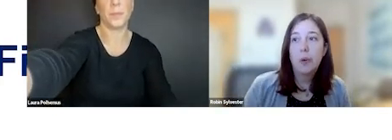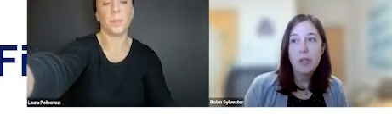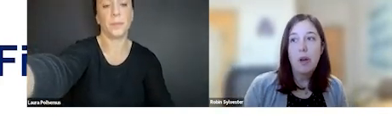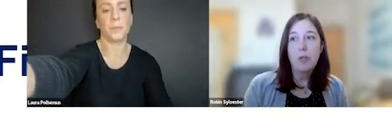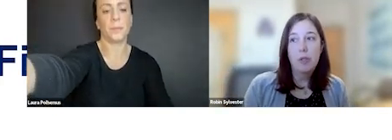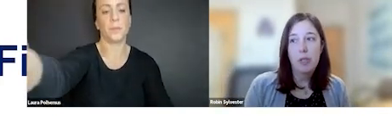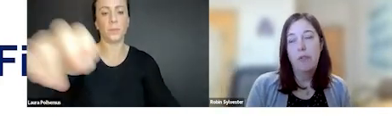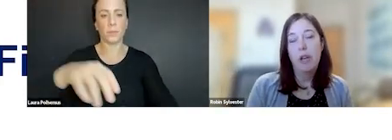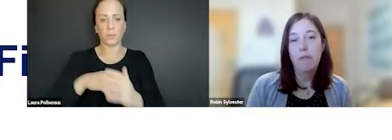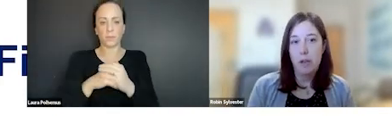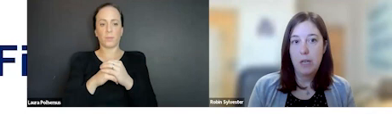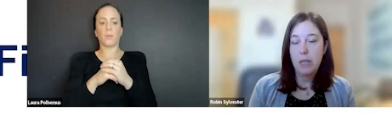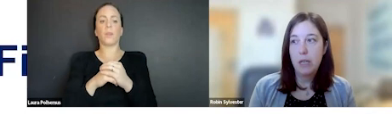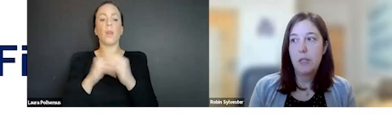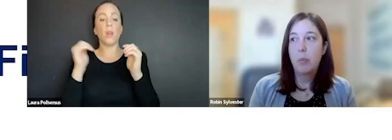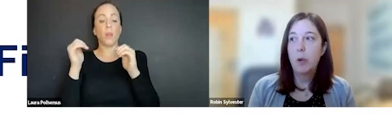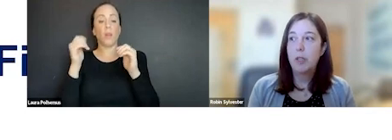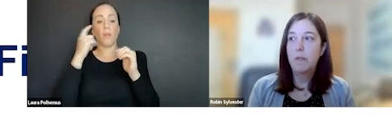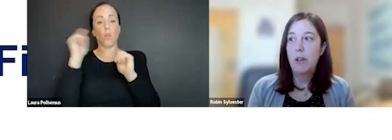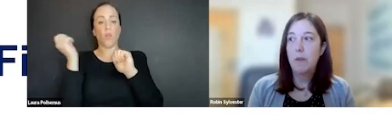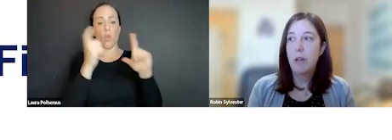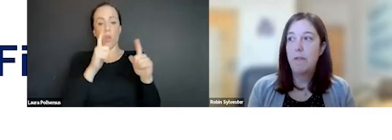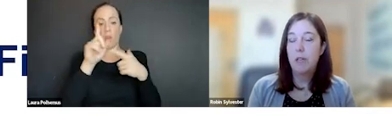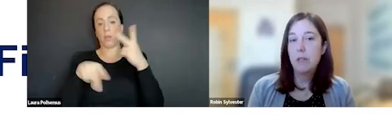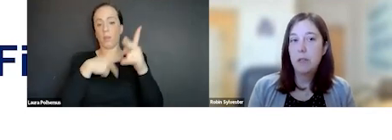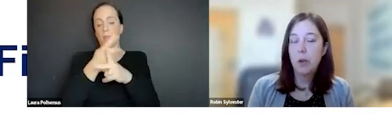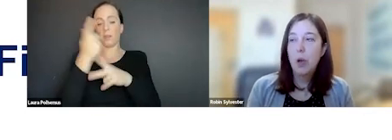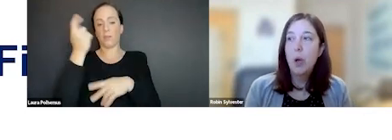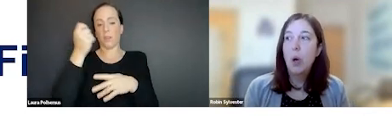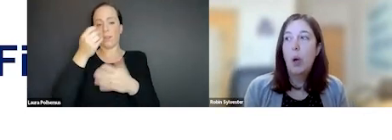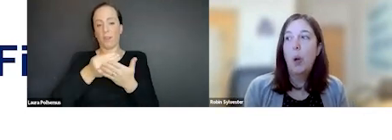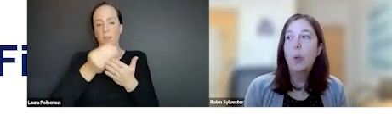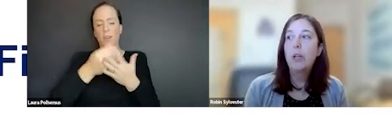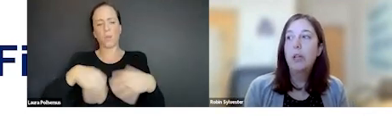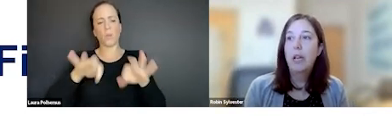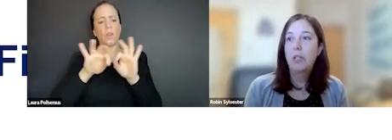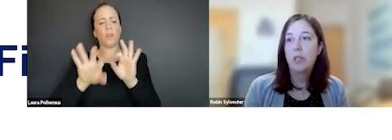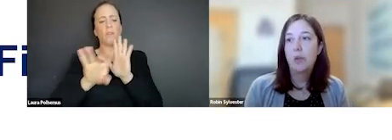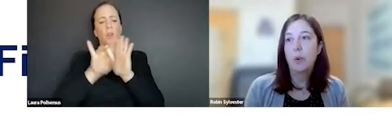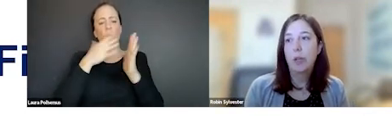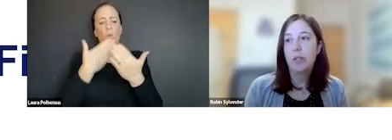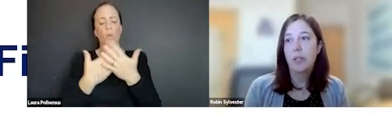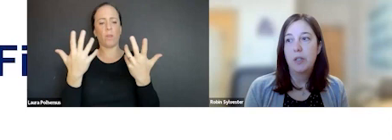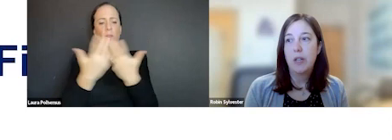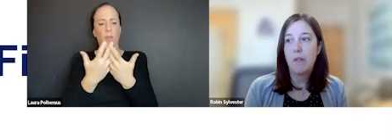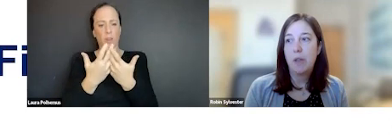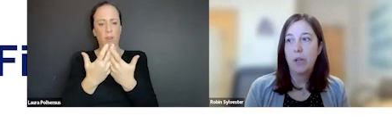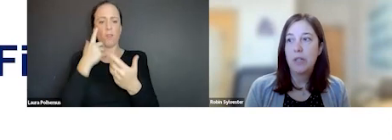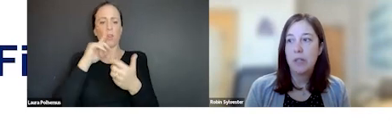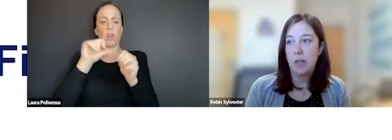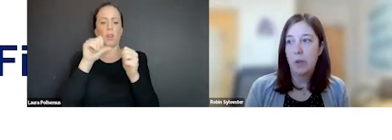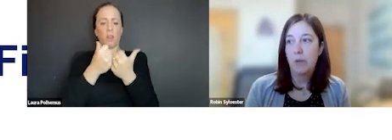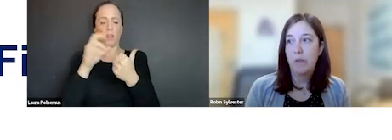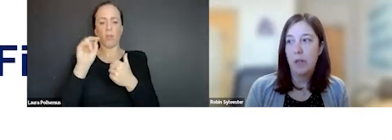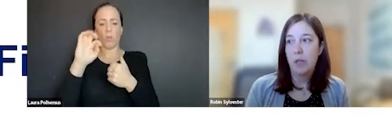So across all sources of grant funding, it's important to find the right fit. Honing in on agencies or organizations that have the